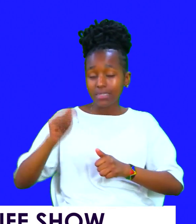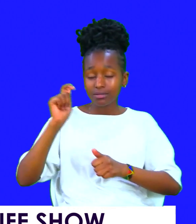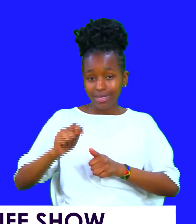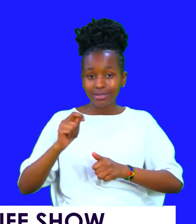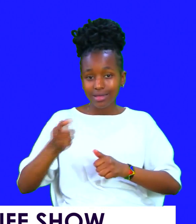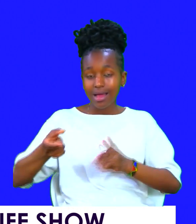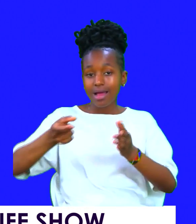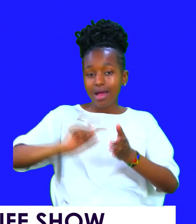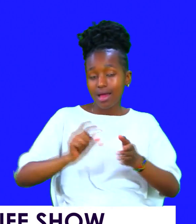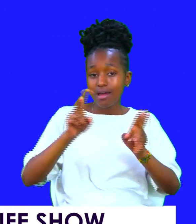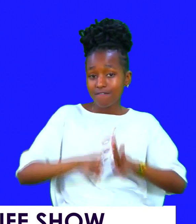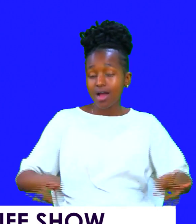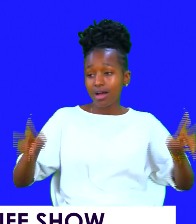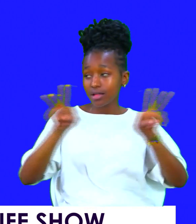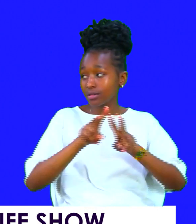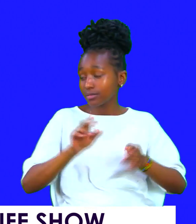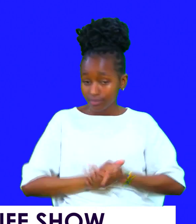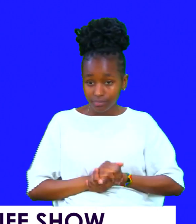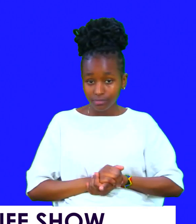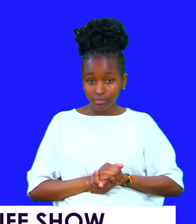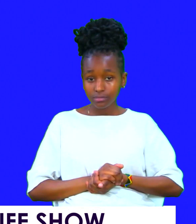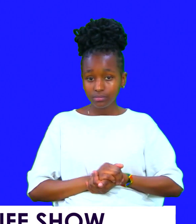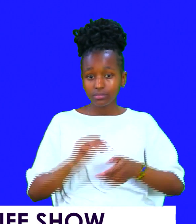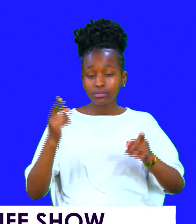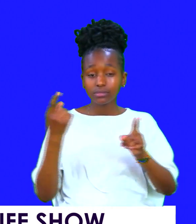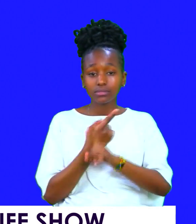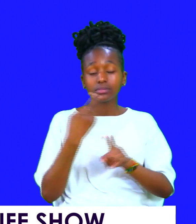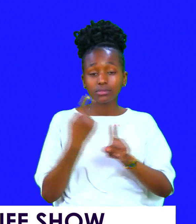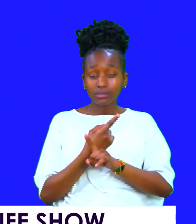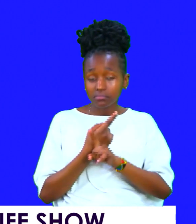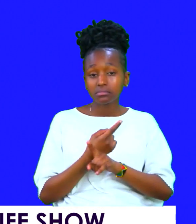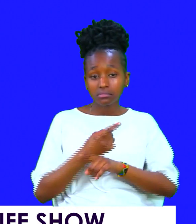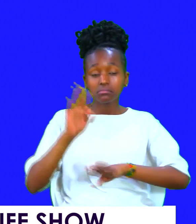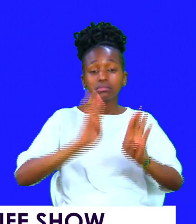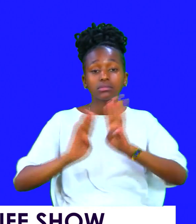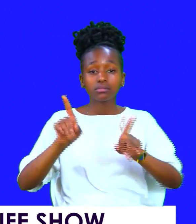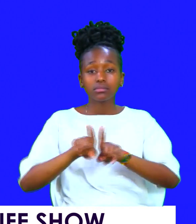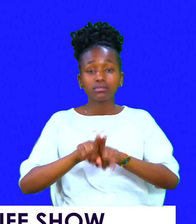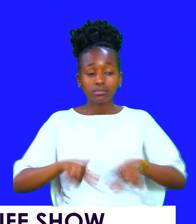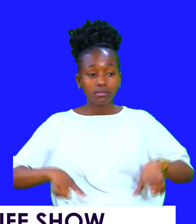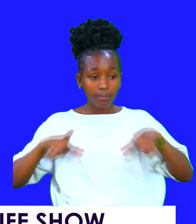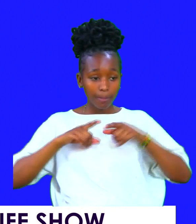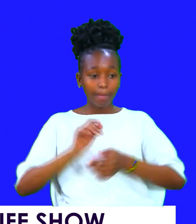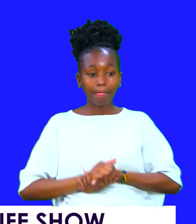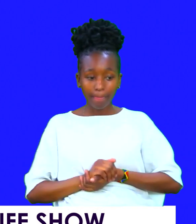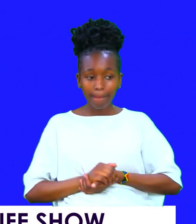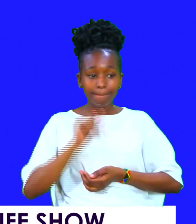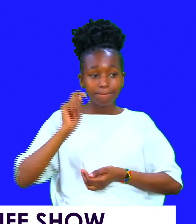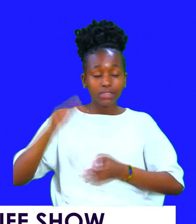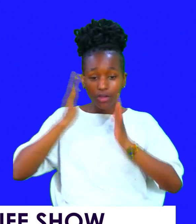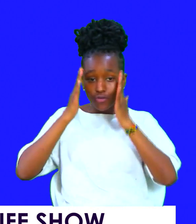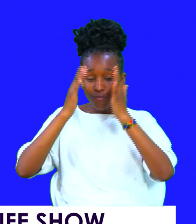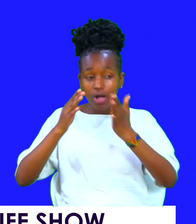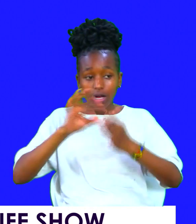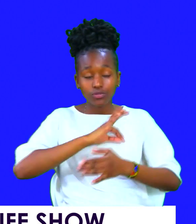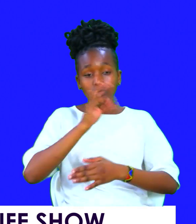value, embrace ethics, embrace life. Focus on your soul for a moment. Take